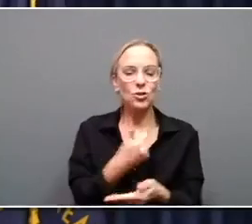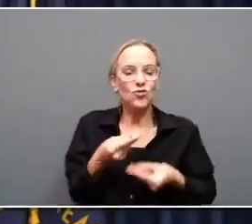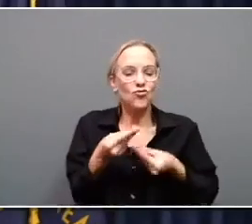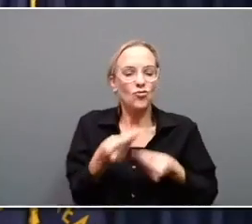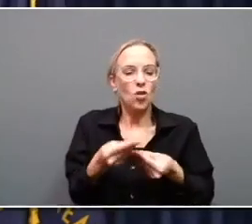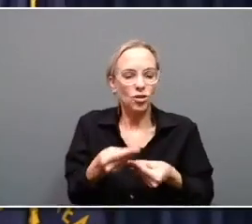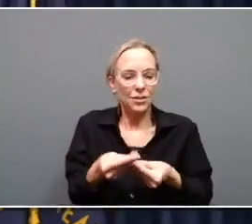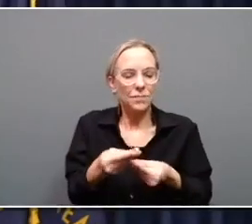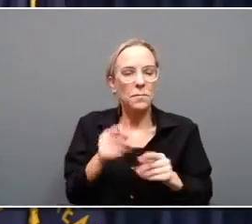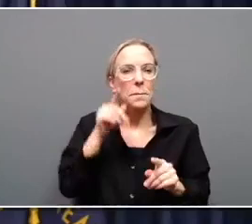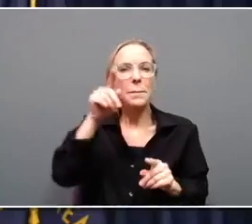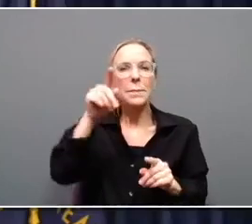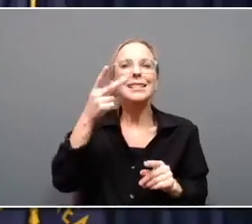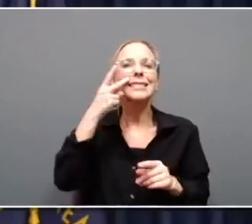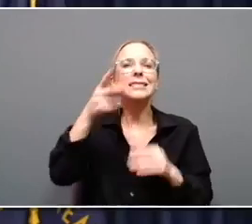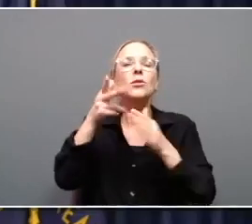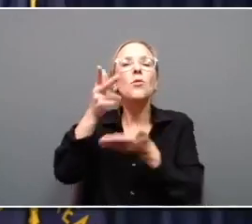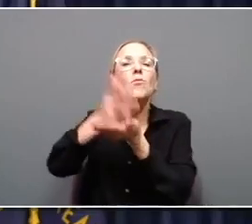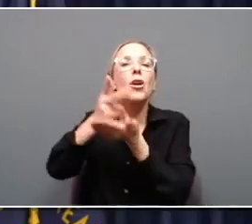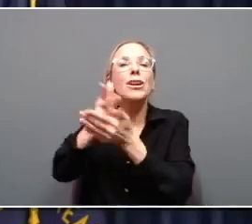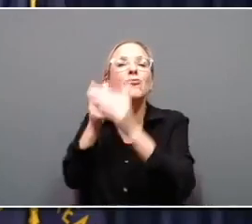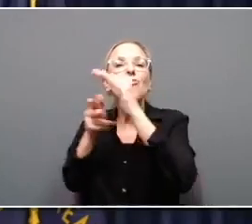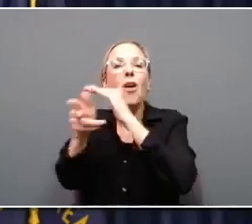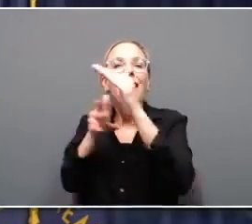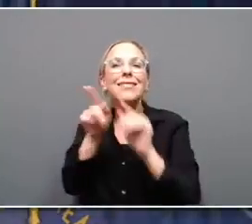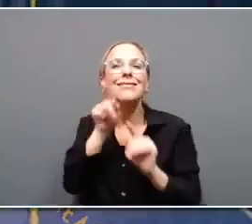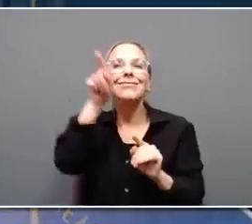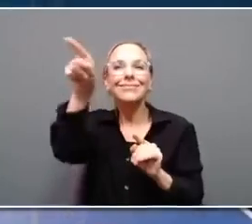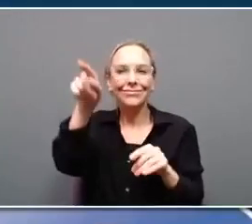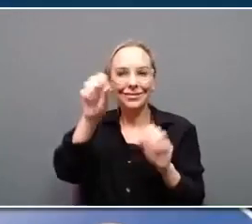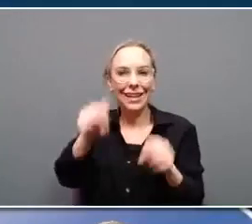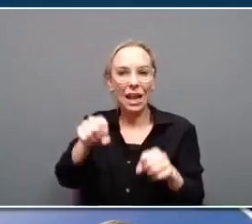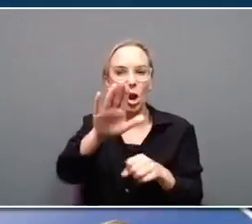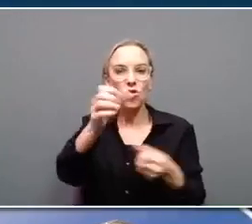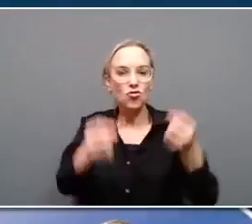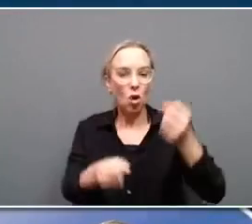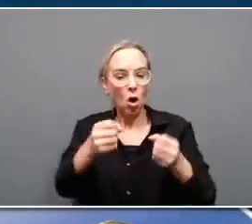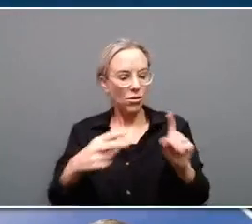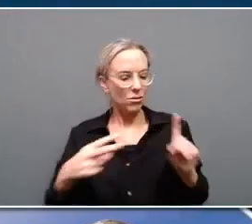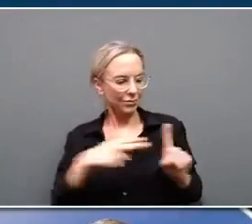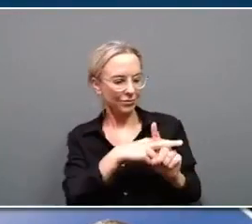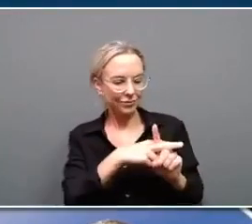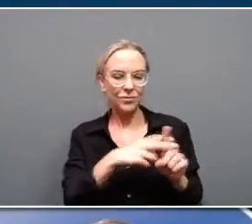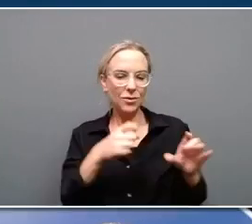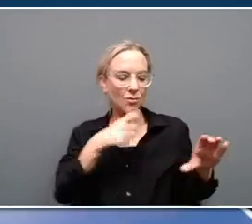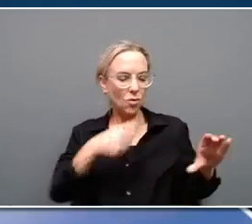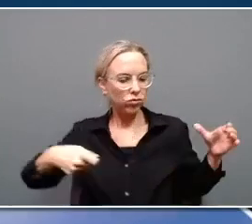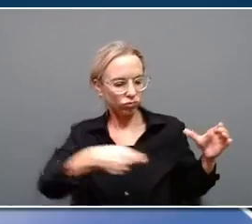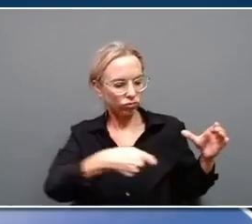of the parking garage, so you can now charge your vehicle with that view of the Capitol